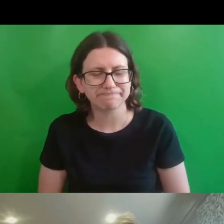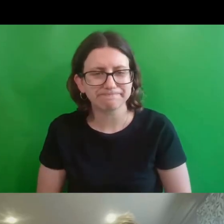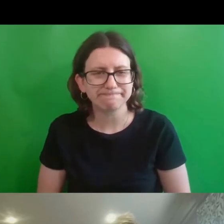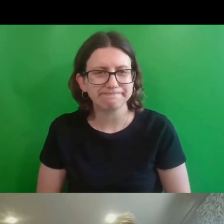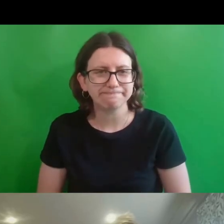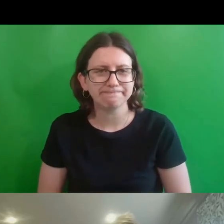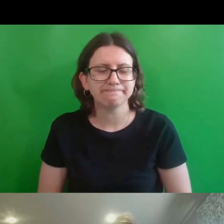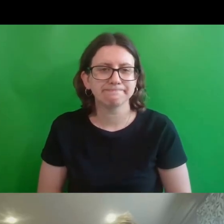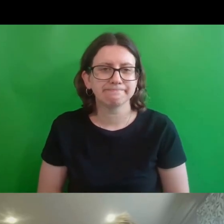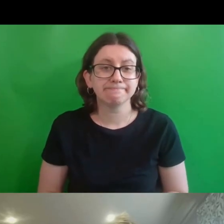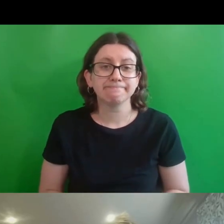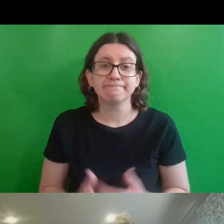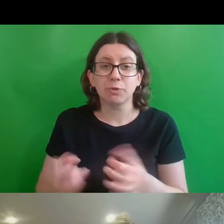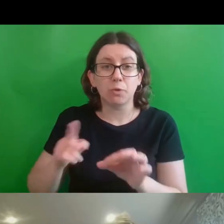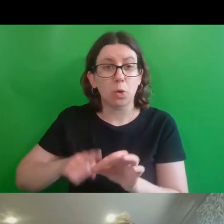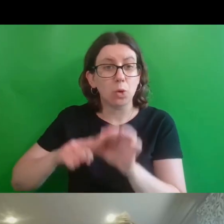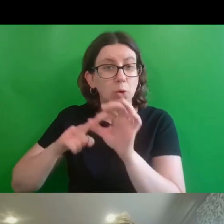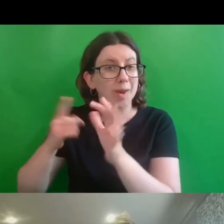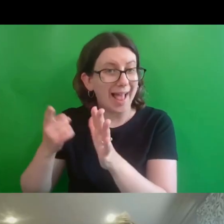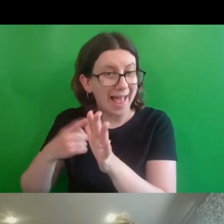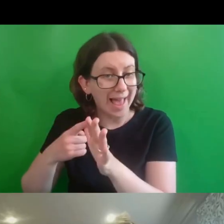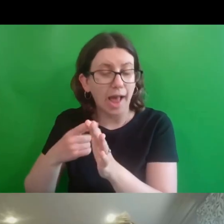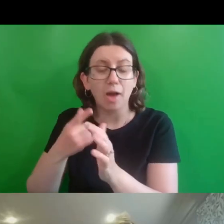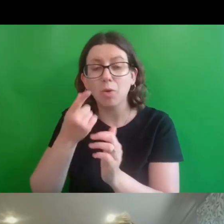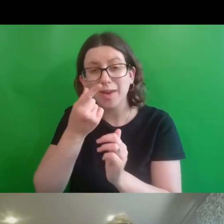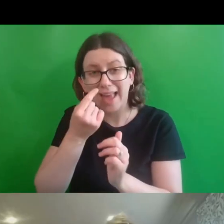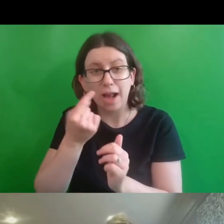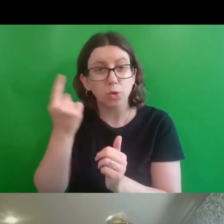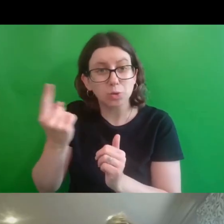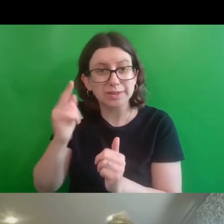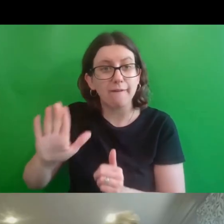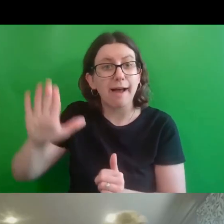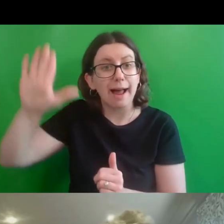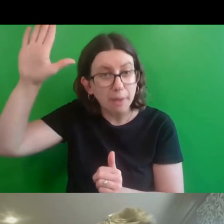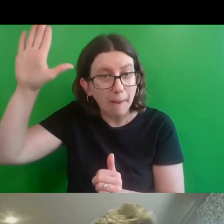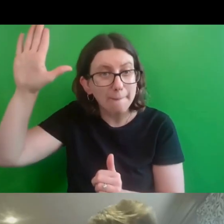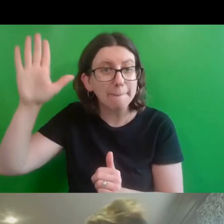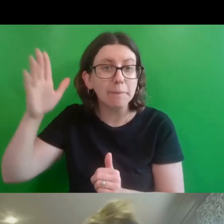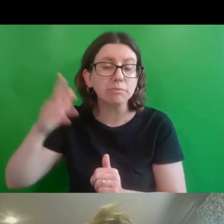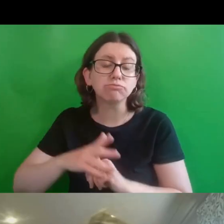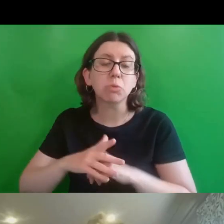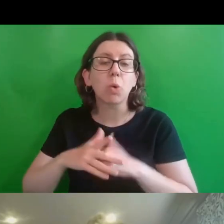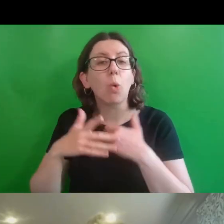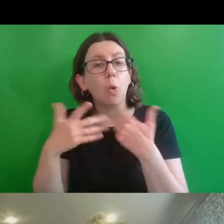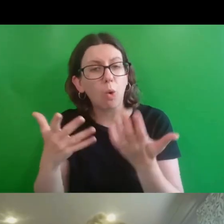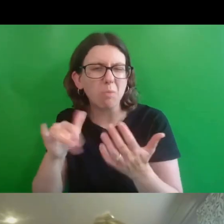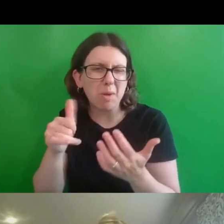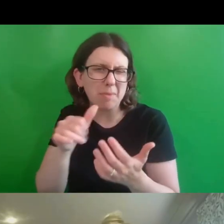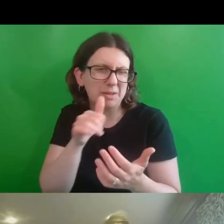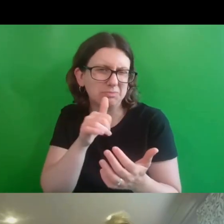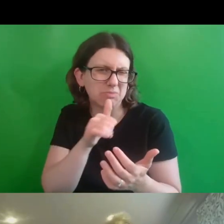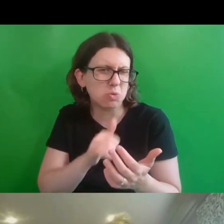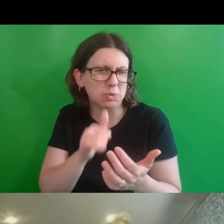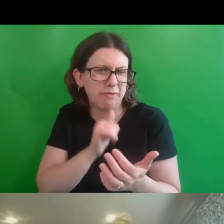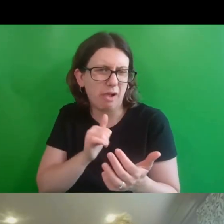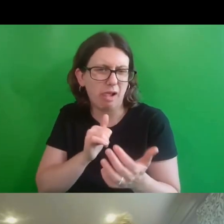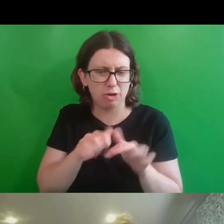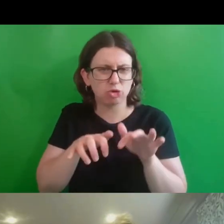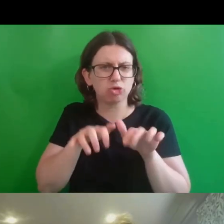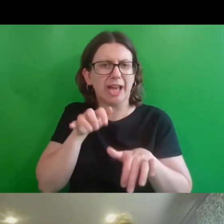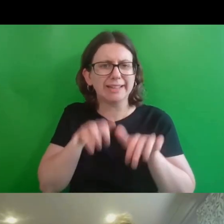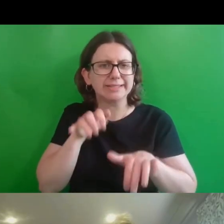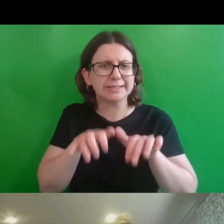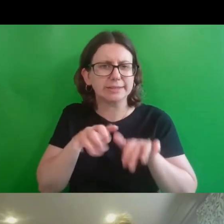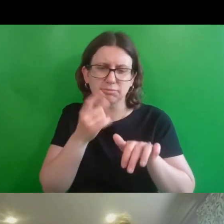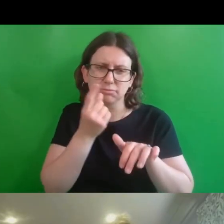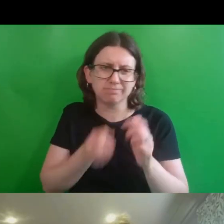And in terms of Q&A, you're welcome to put your hand up, but it might be easier to put information in the chat, and then